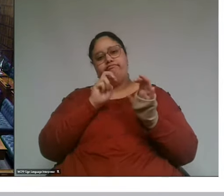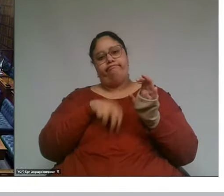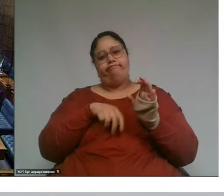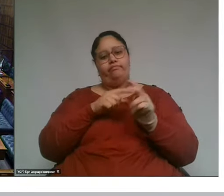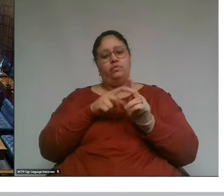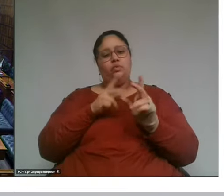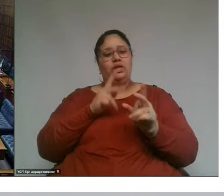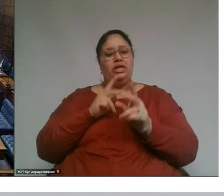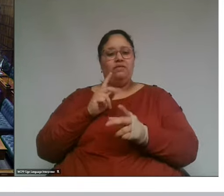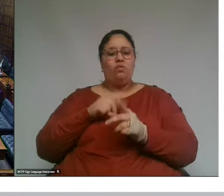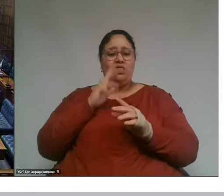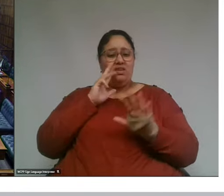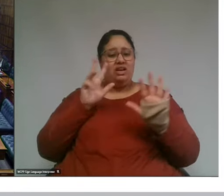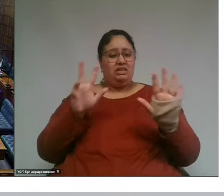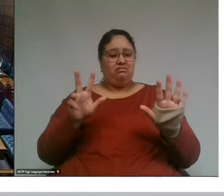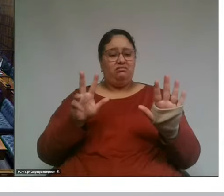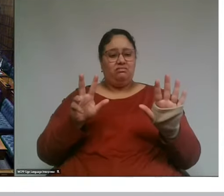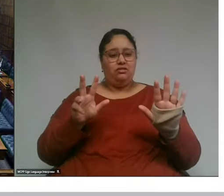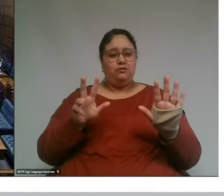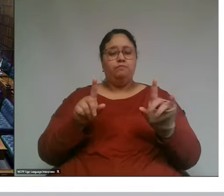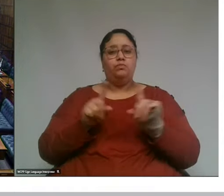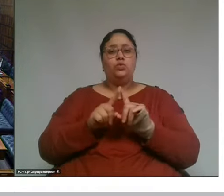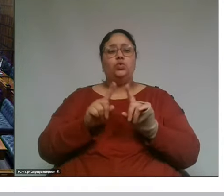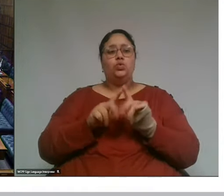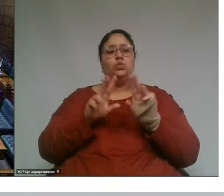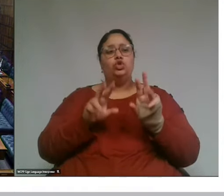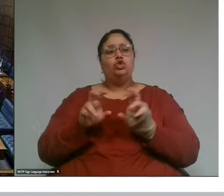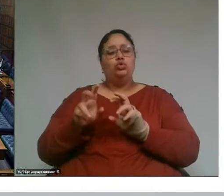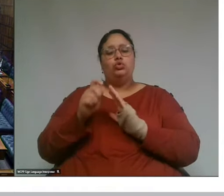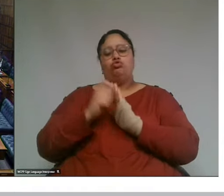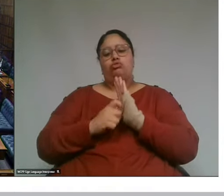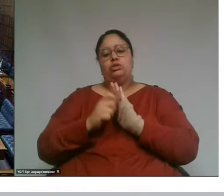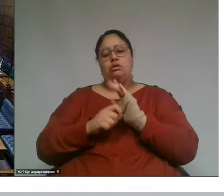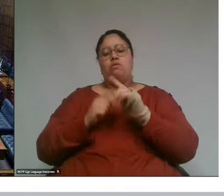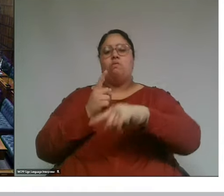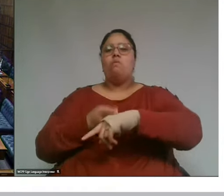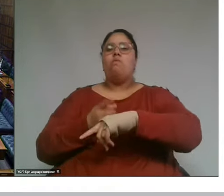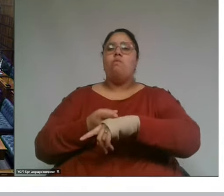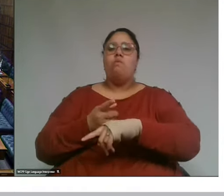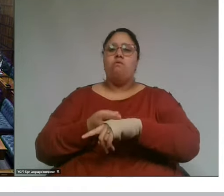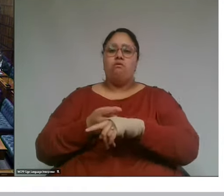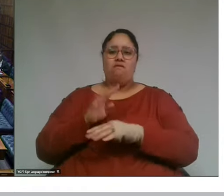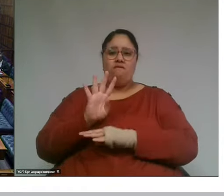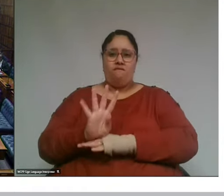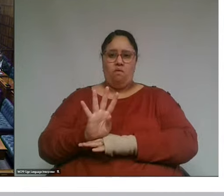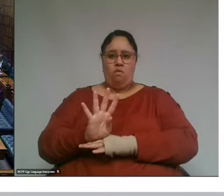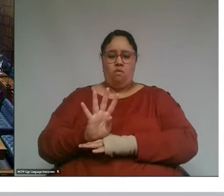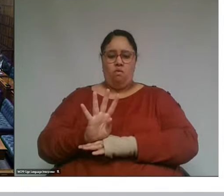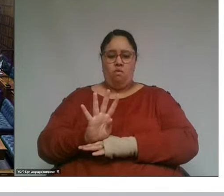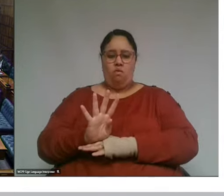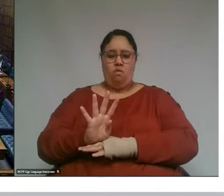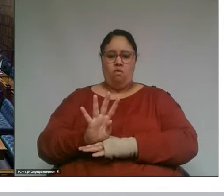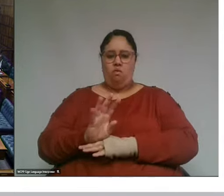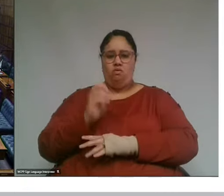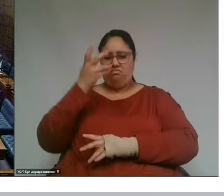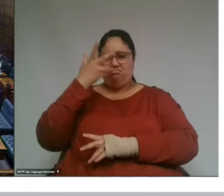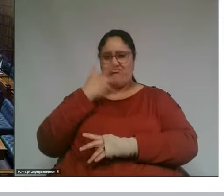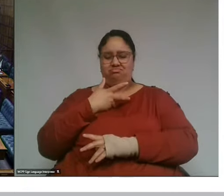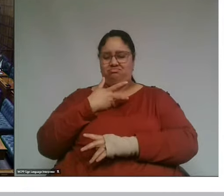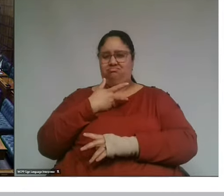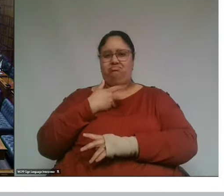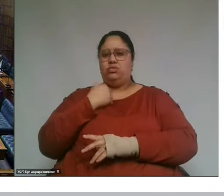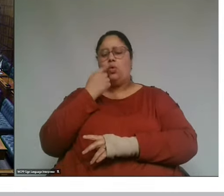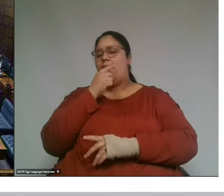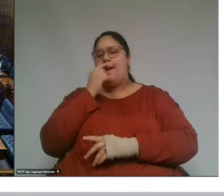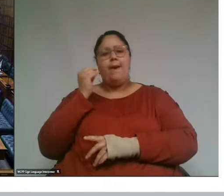leaving I think there's about eight and also an issue of written warnings there's about four like just given Ino I don't want